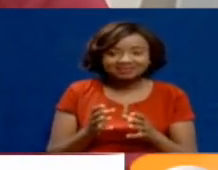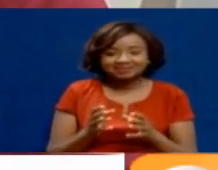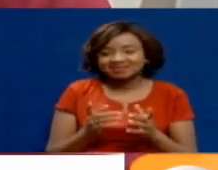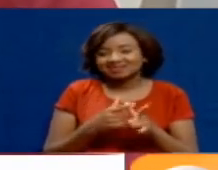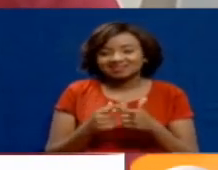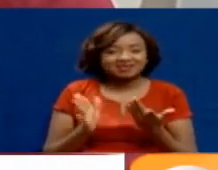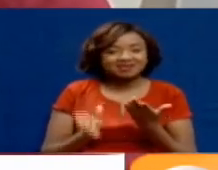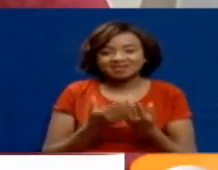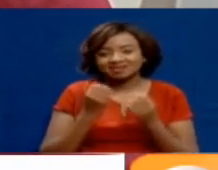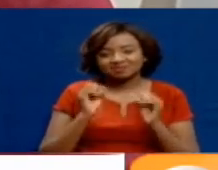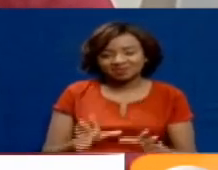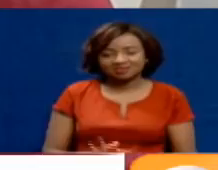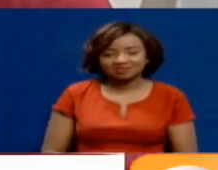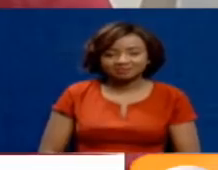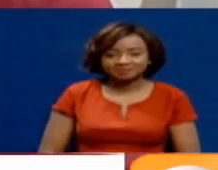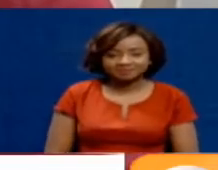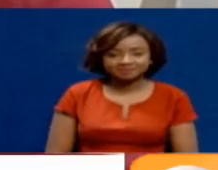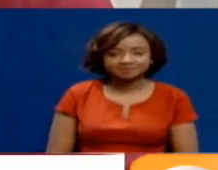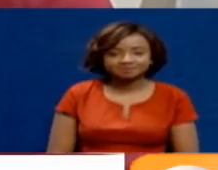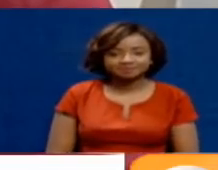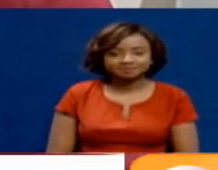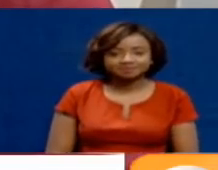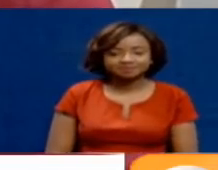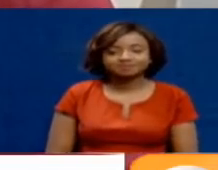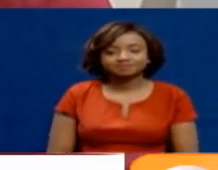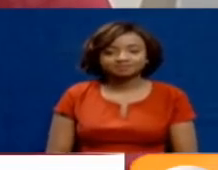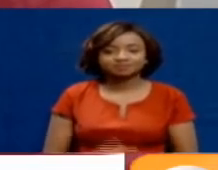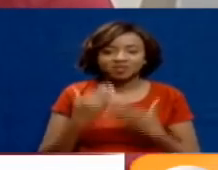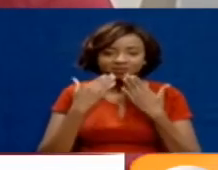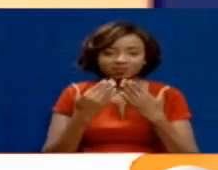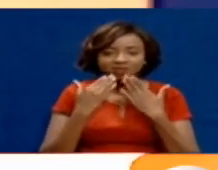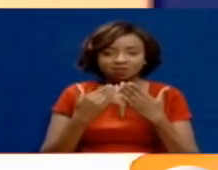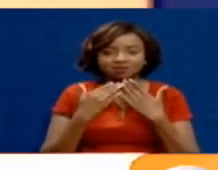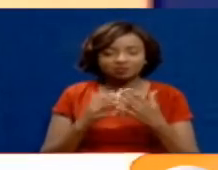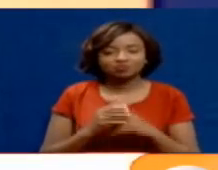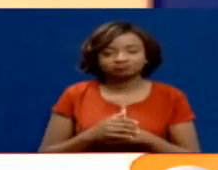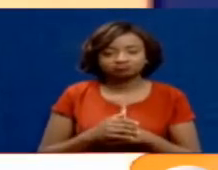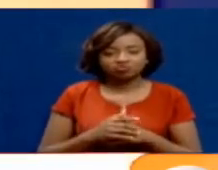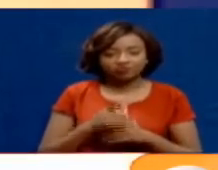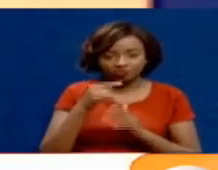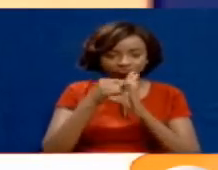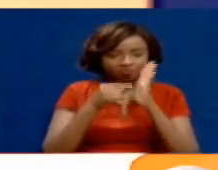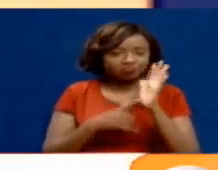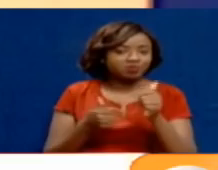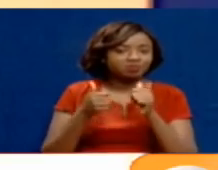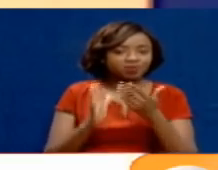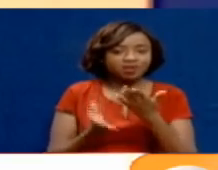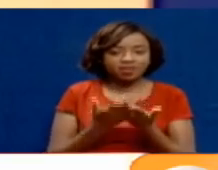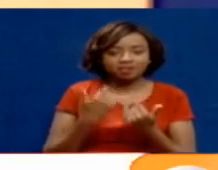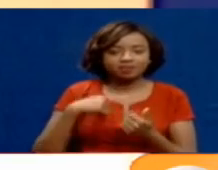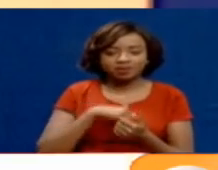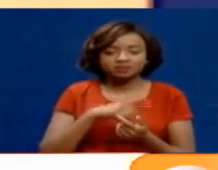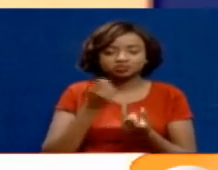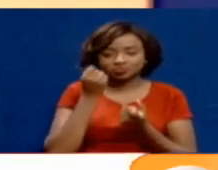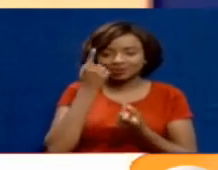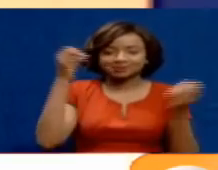lotion to... Which is not doing much for you. Yes. Okay. Thank you so much, Dr. Masika, for those insights, and hopefully have given more